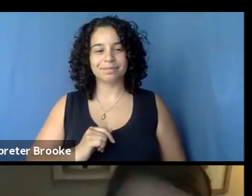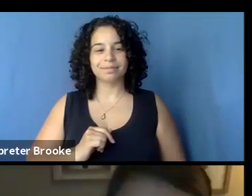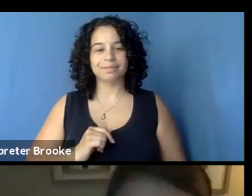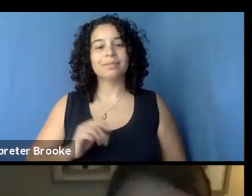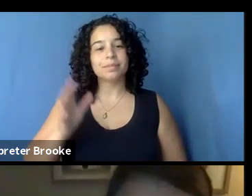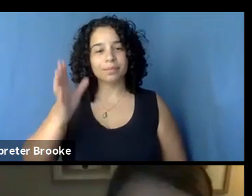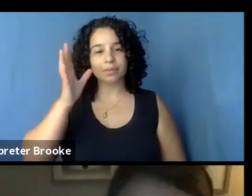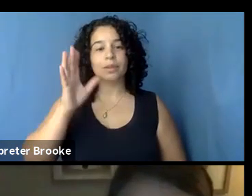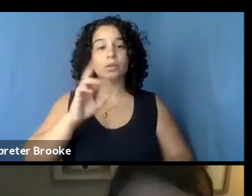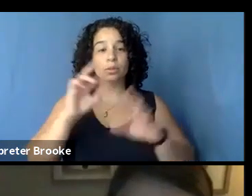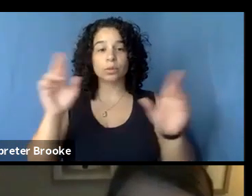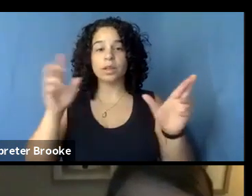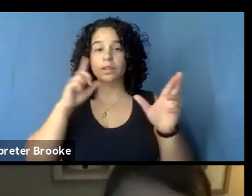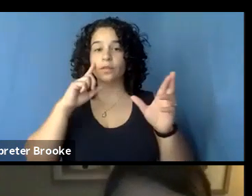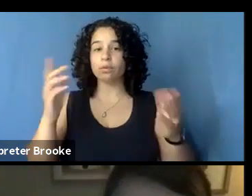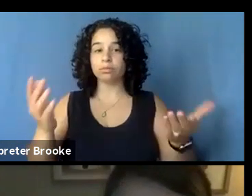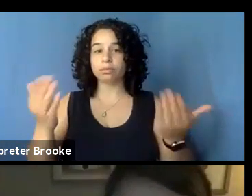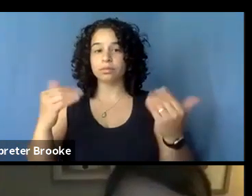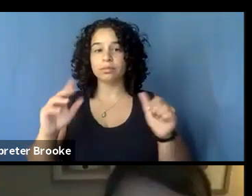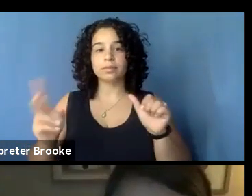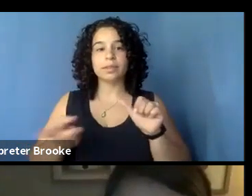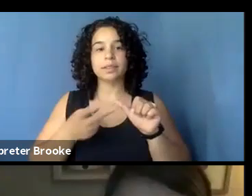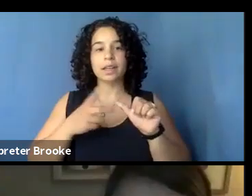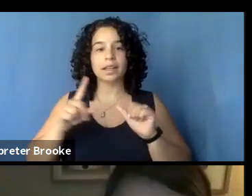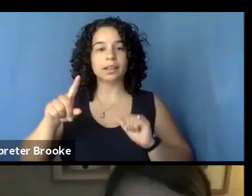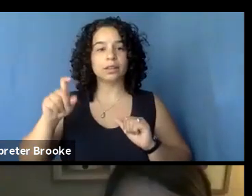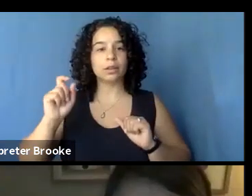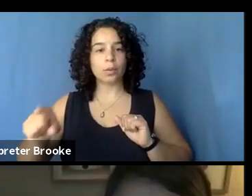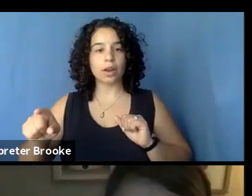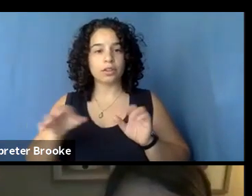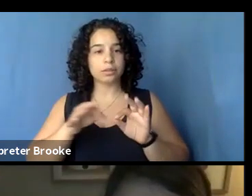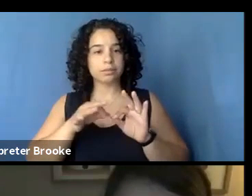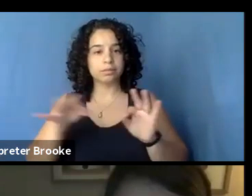second prompt and exercise,